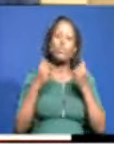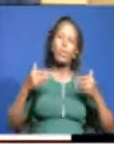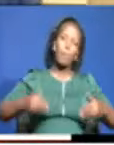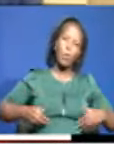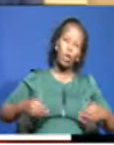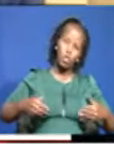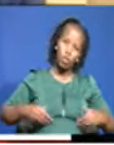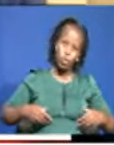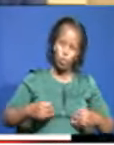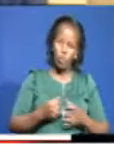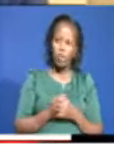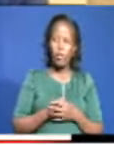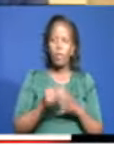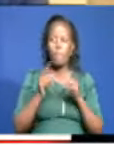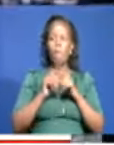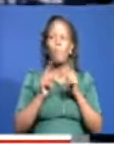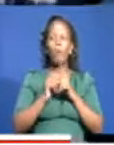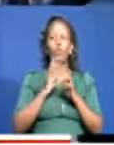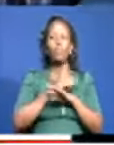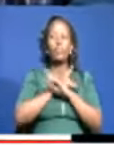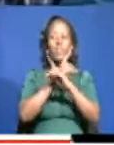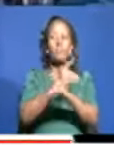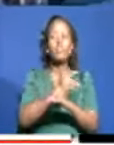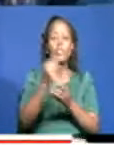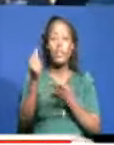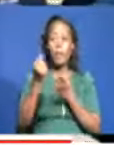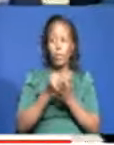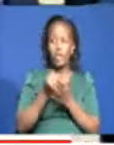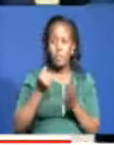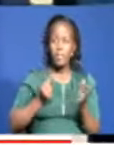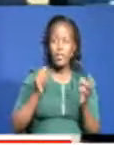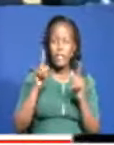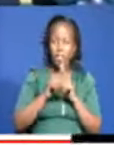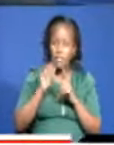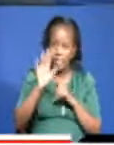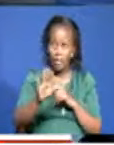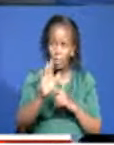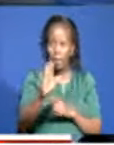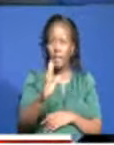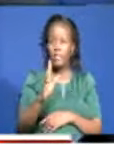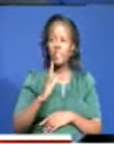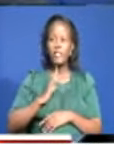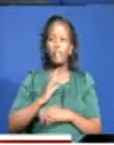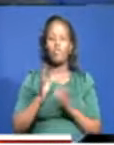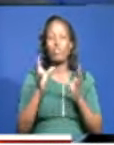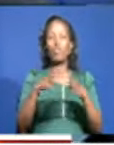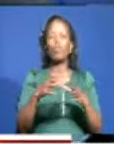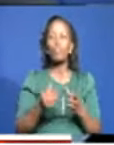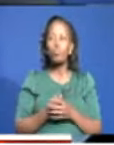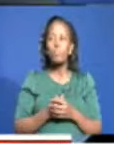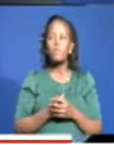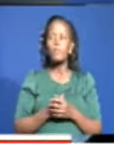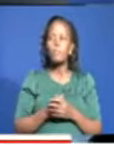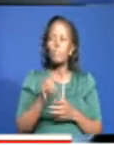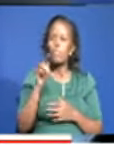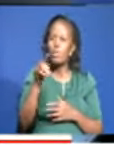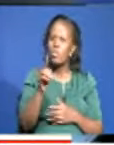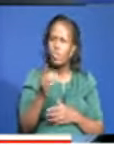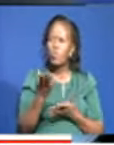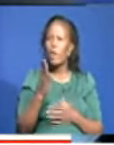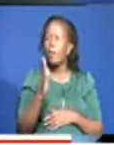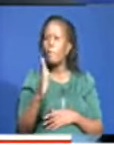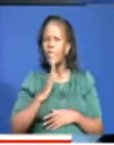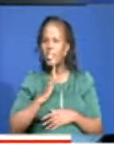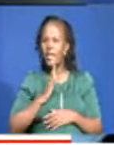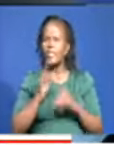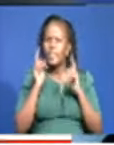She also defended her appointment of her sister in her security retinue. Is your bodyguard supposed to go the process and